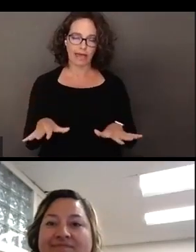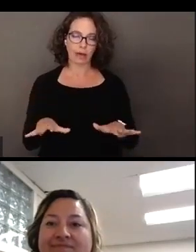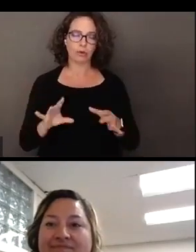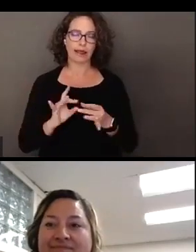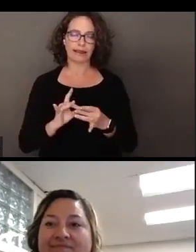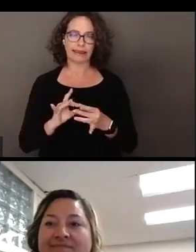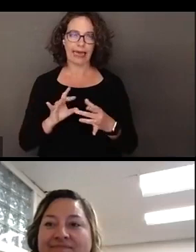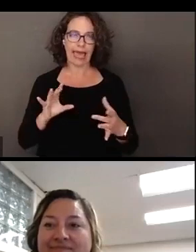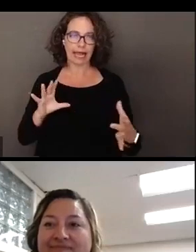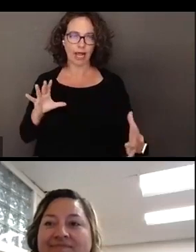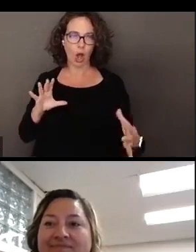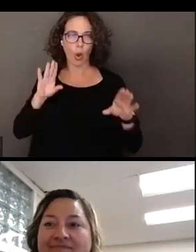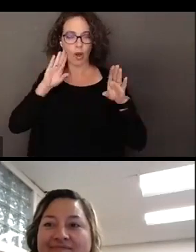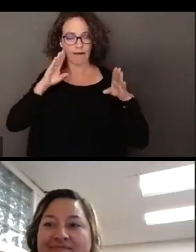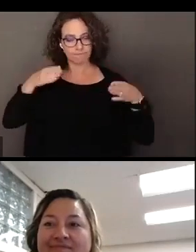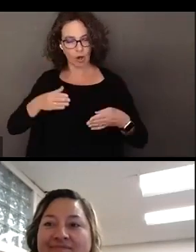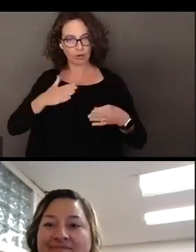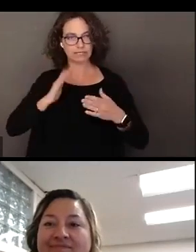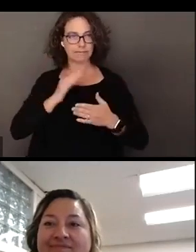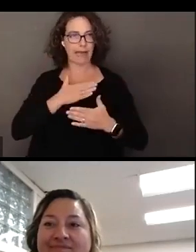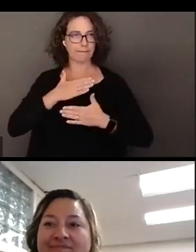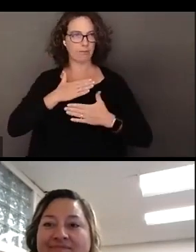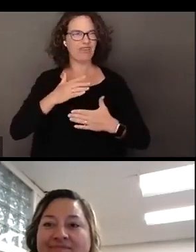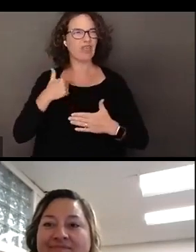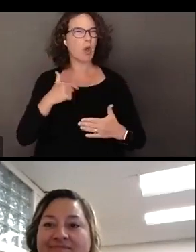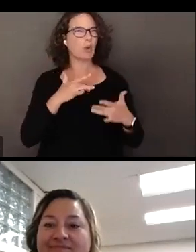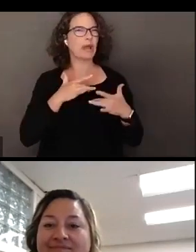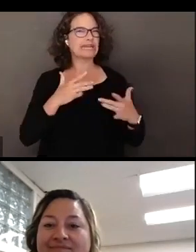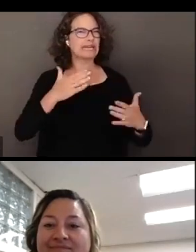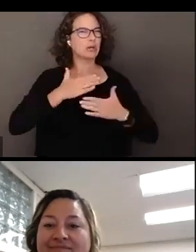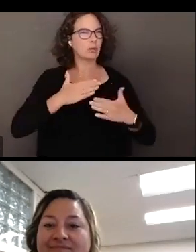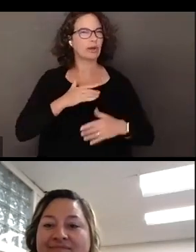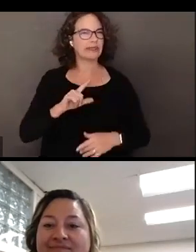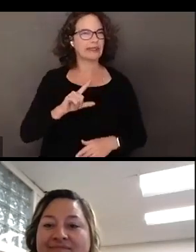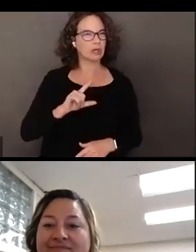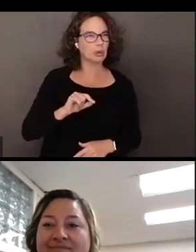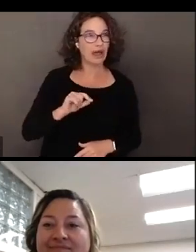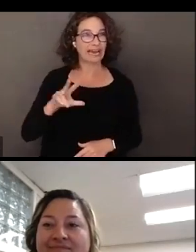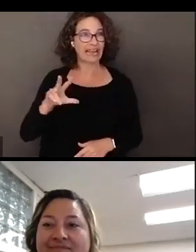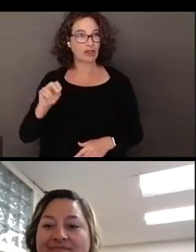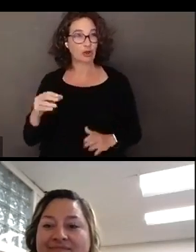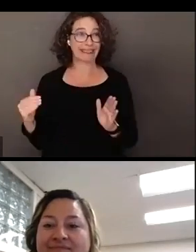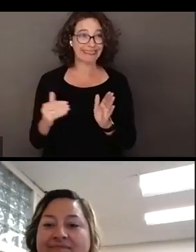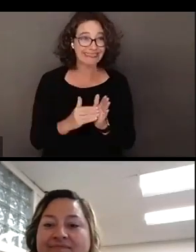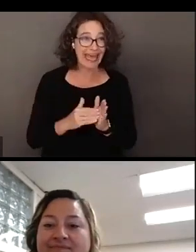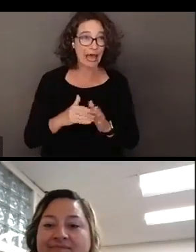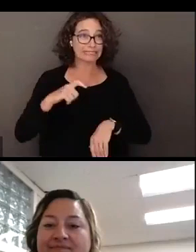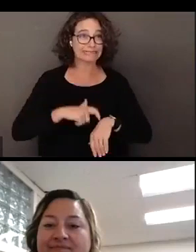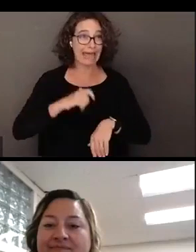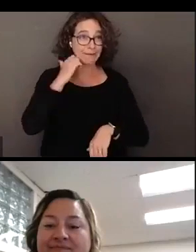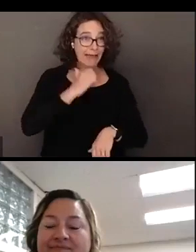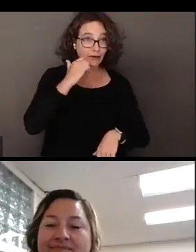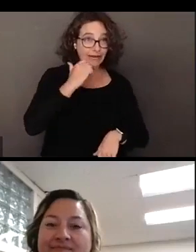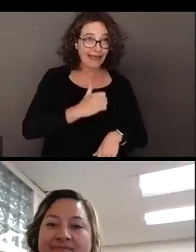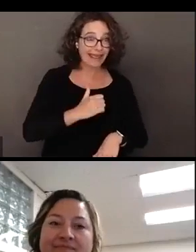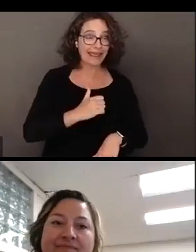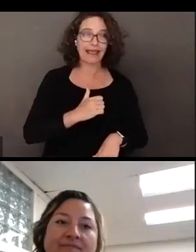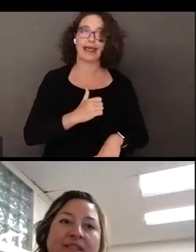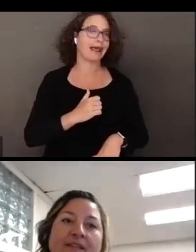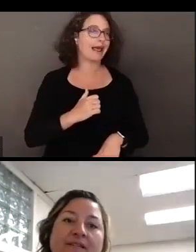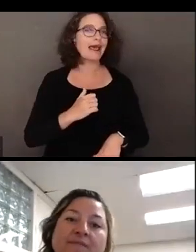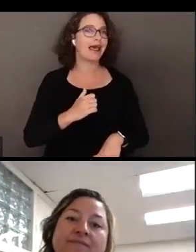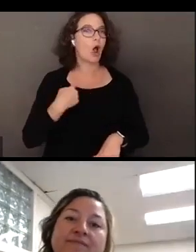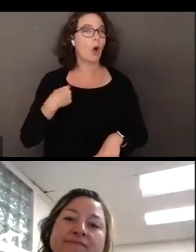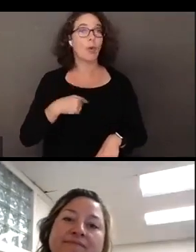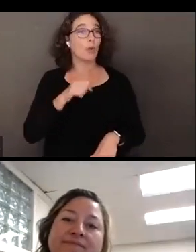focus on my breath. We all breathe like somewhere between 20 and 30,000 times a day. And we don't focus on